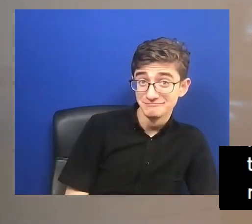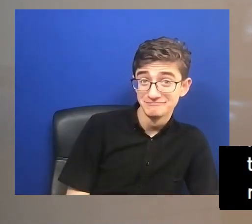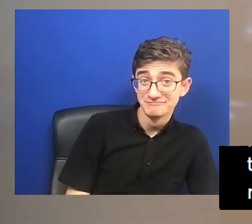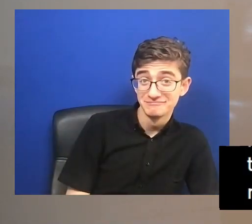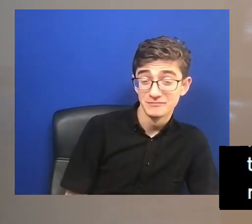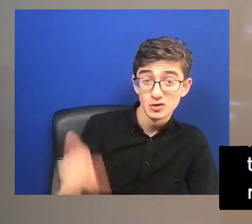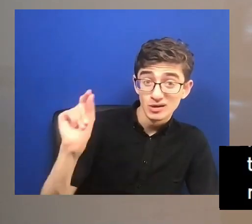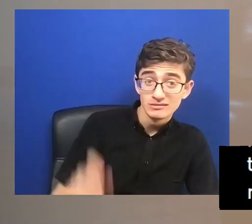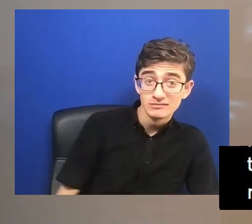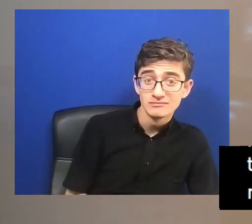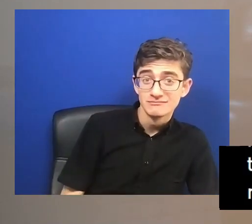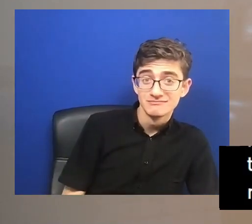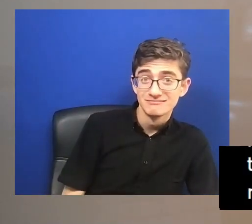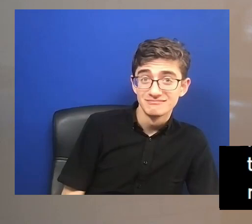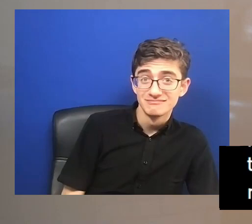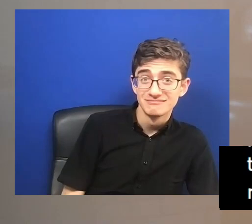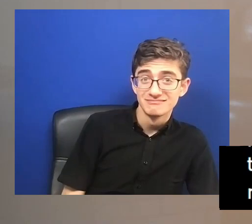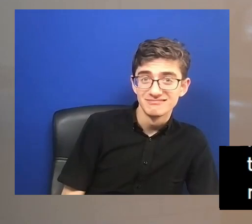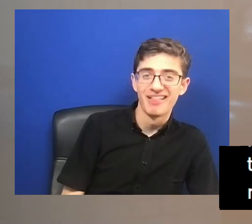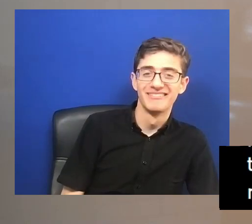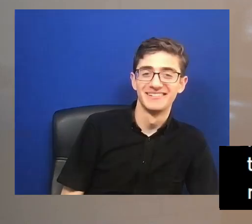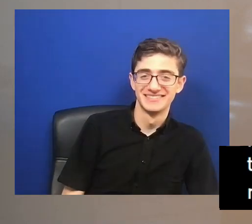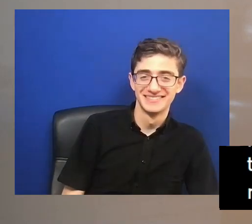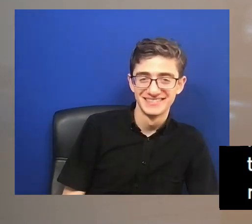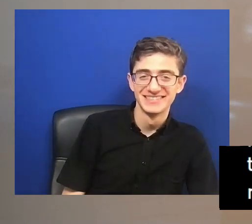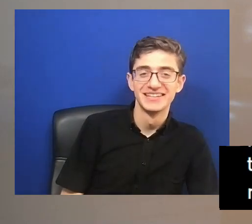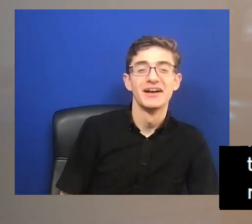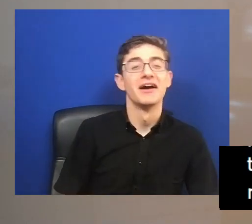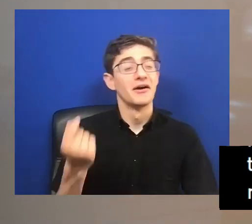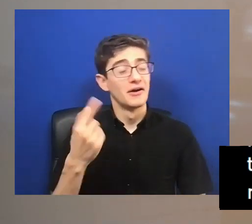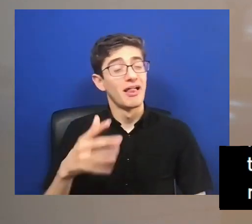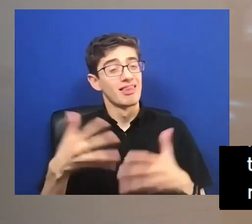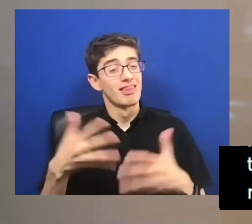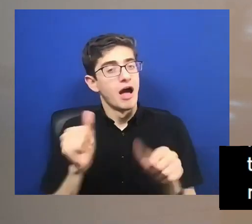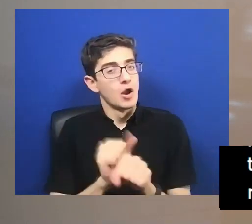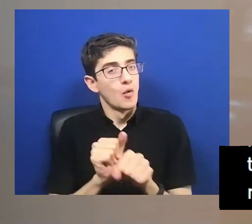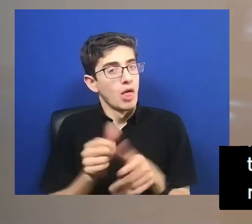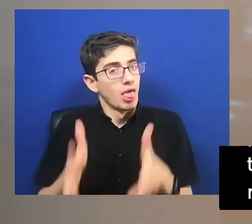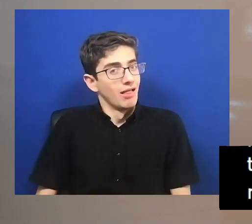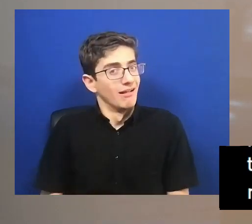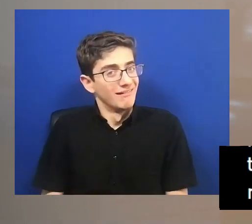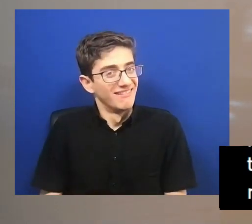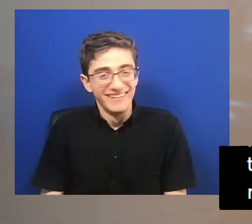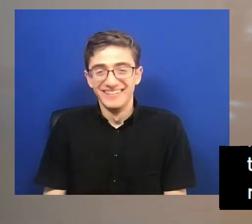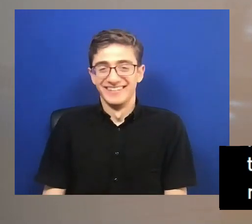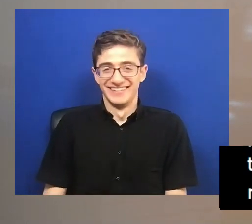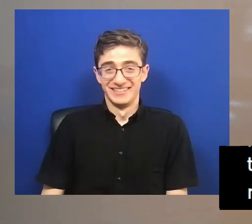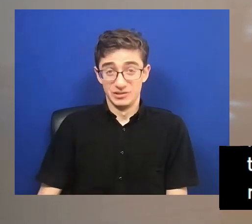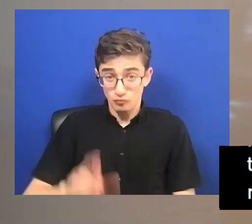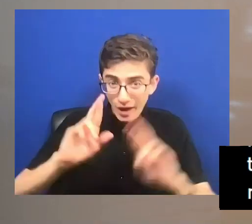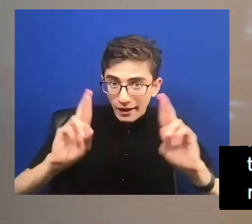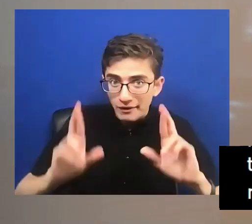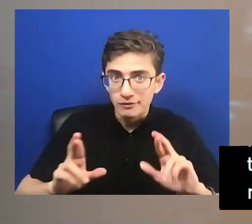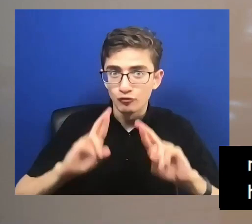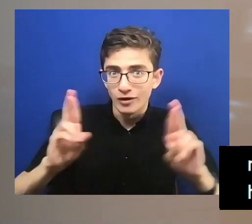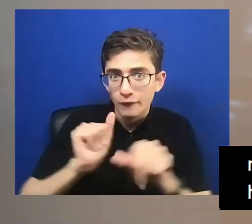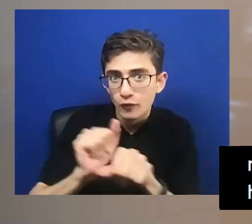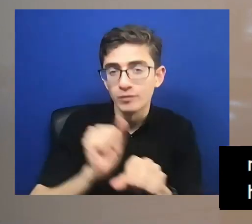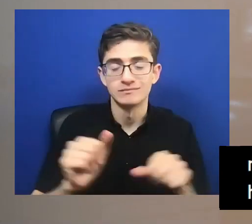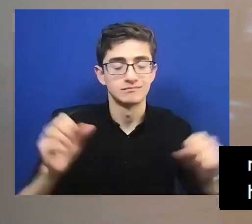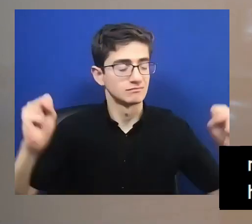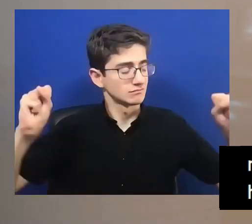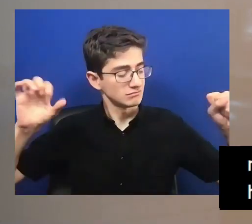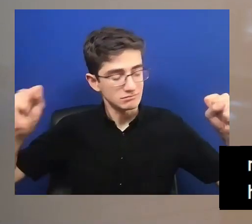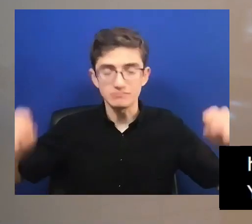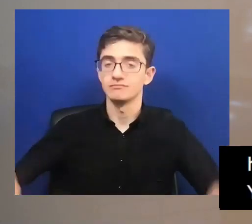20? All right. We got a lot of work to do, people. Kevin, you ready for this? This is amazing. We're gonna